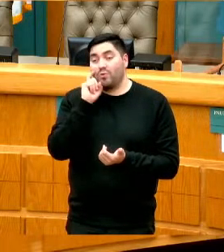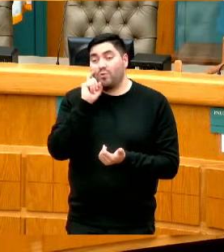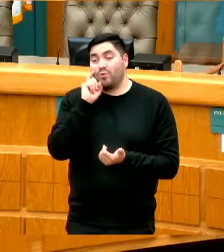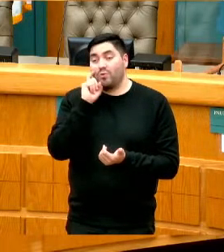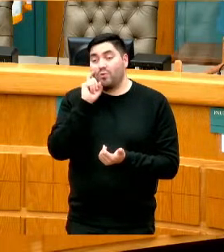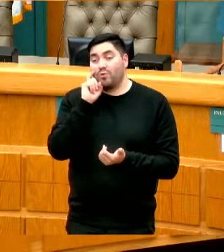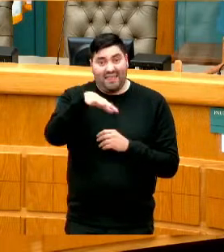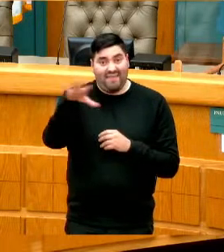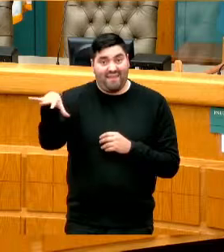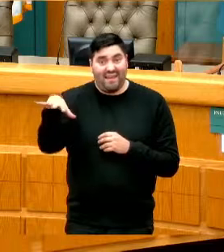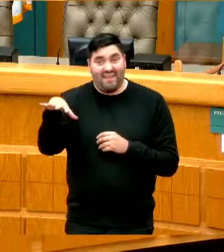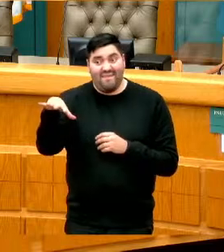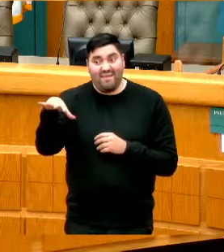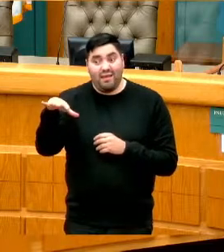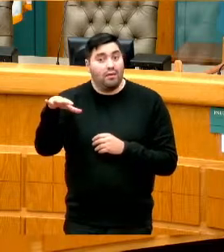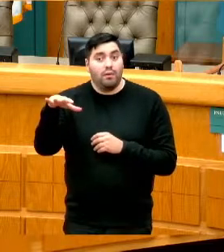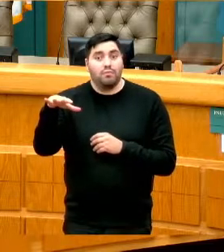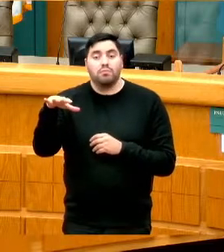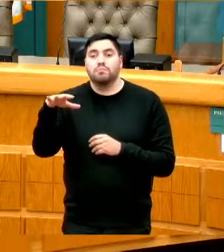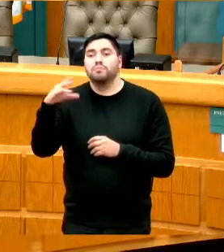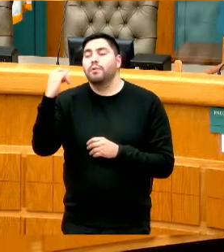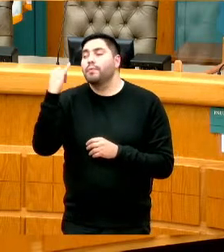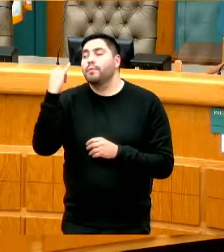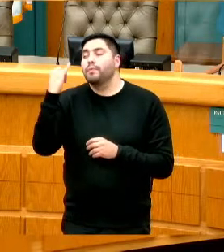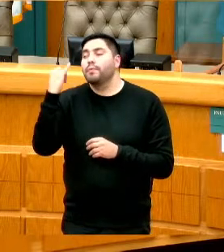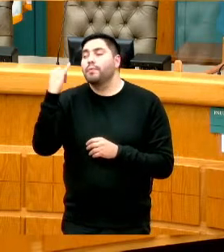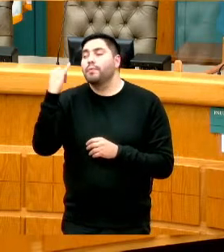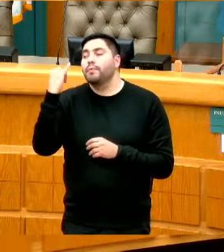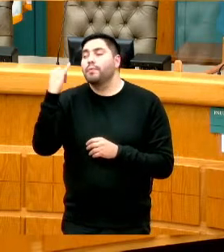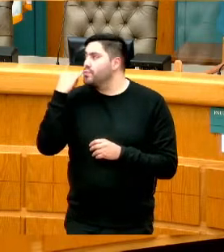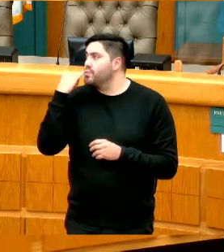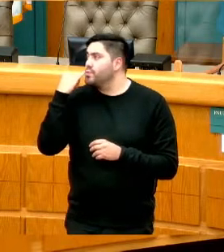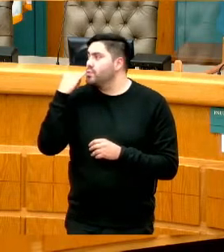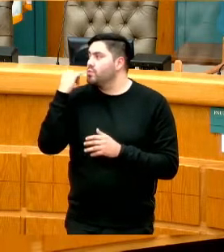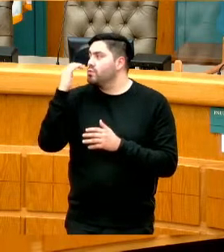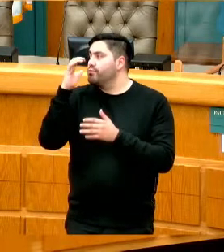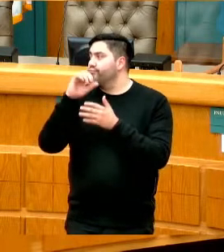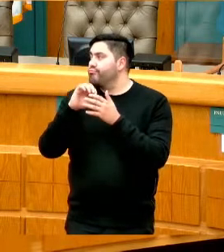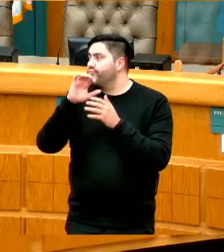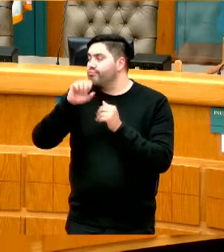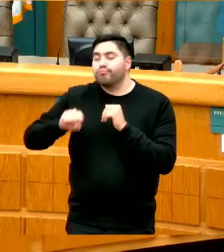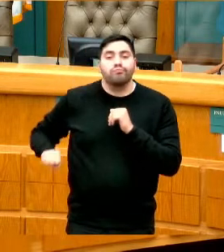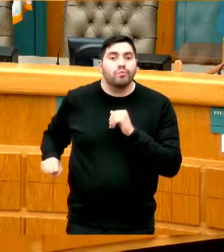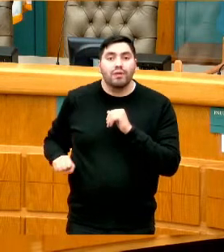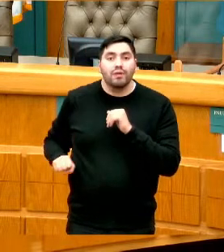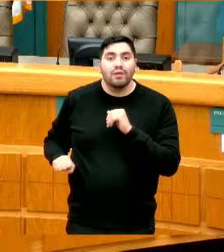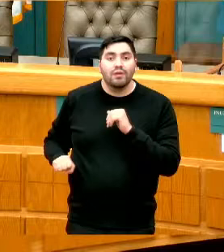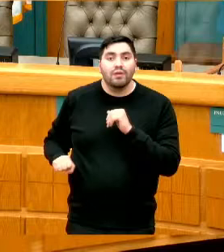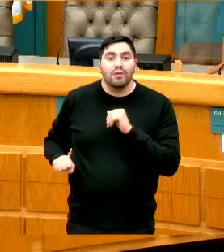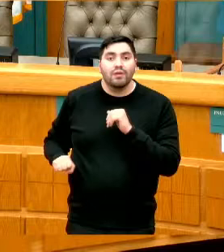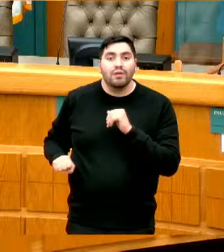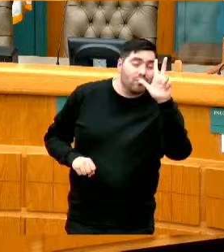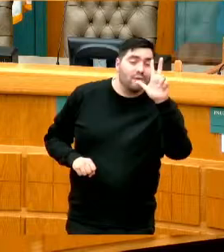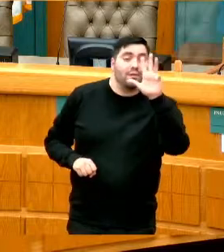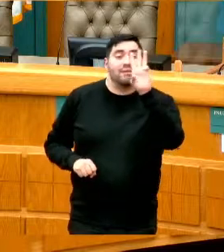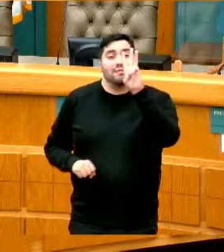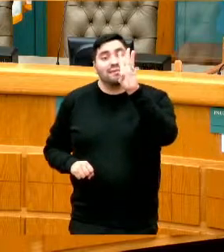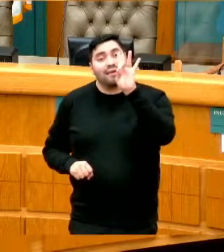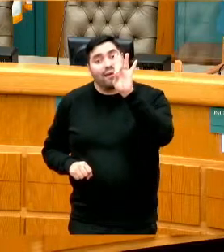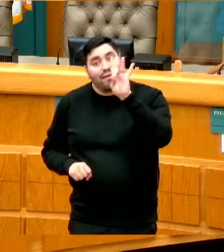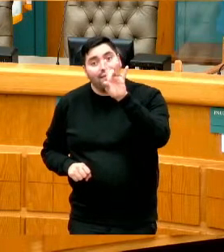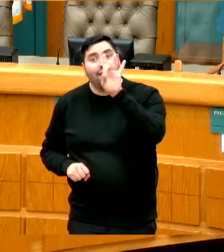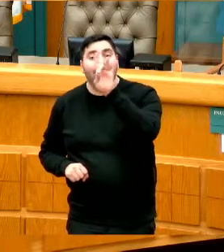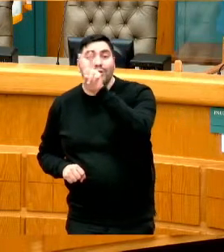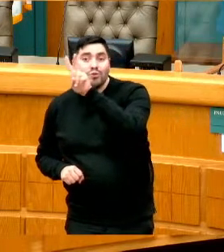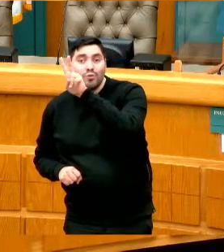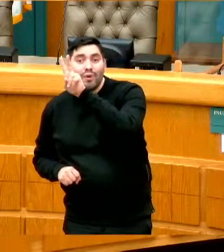number, and you take that out, you're going to see 63, 68, 82, 90. So again, the